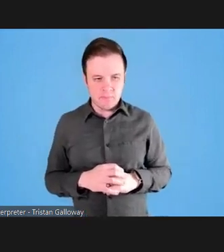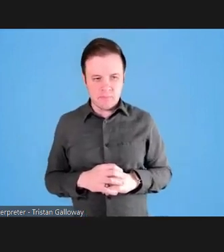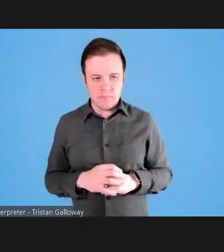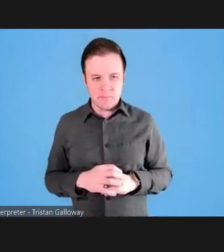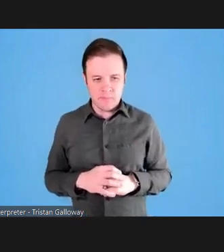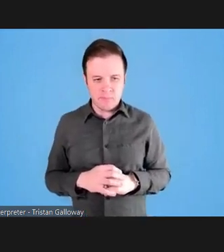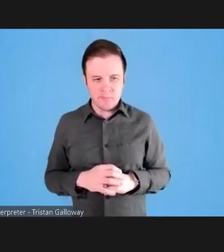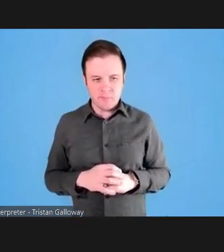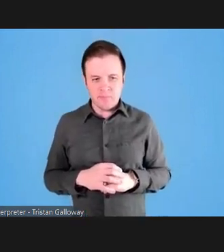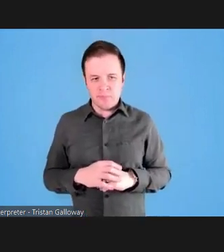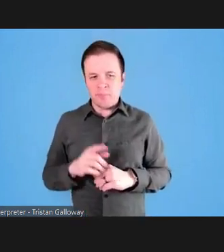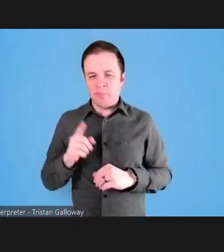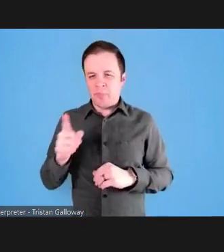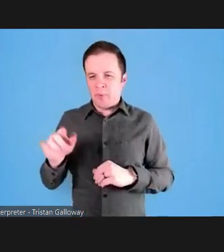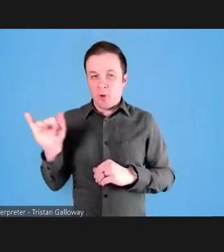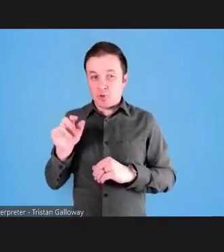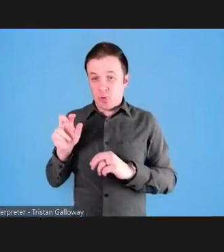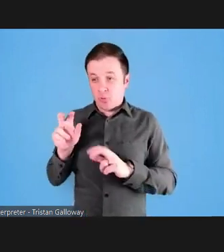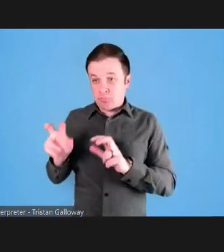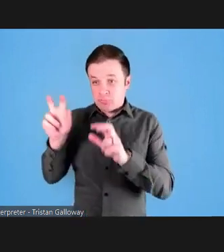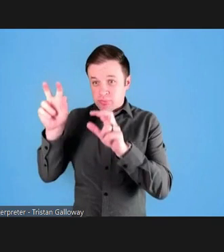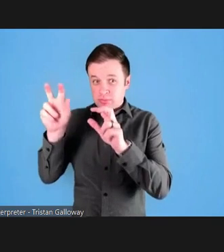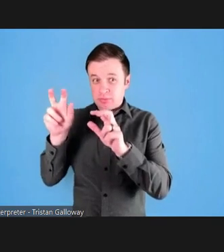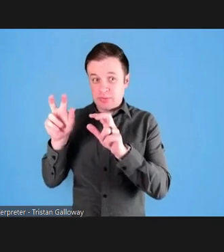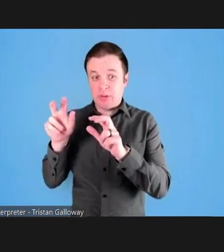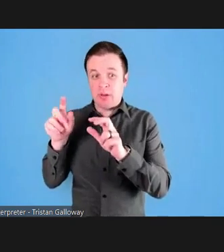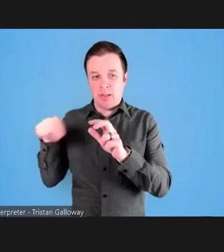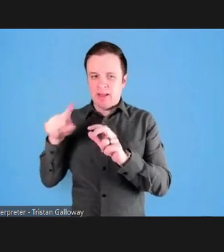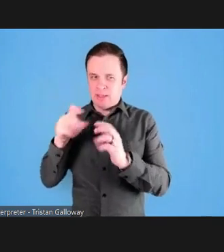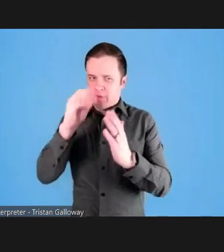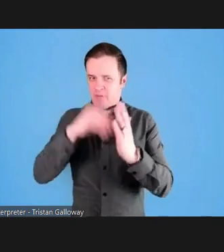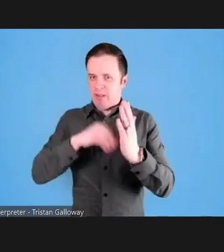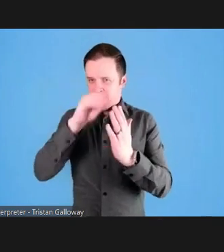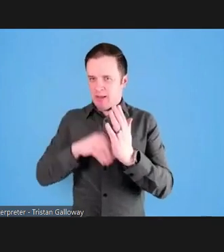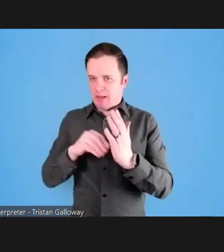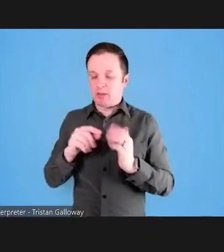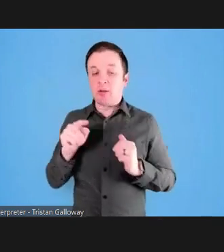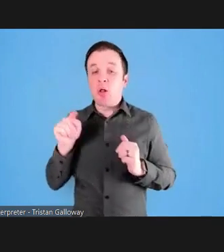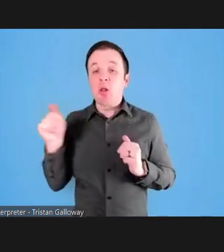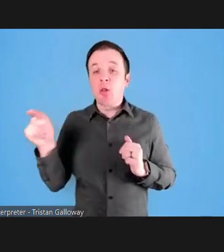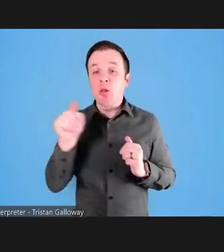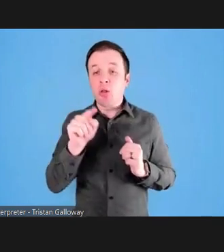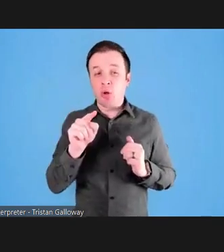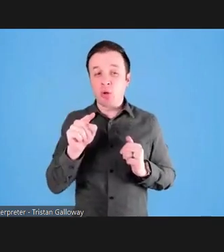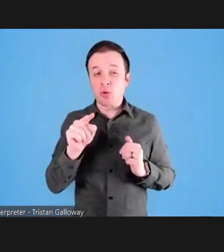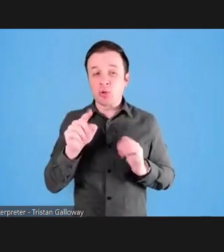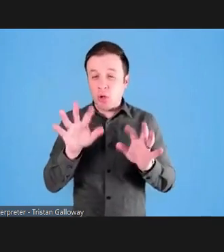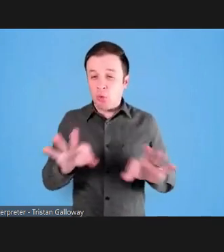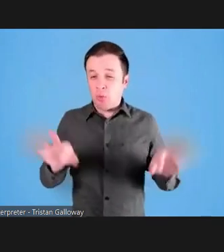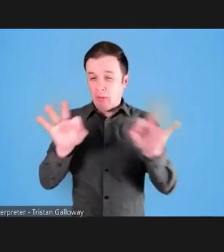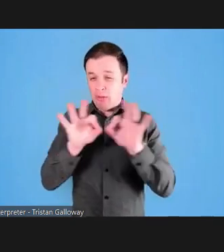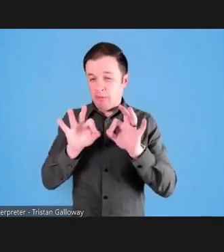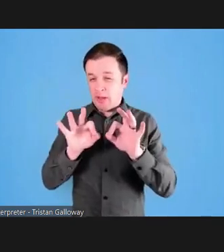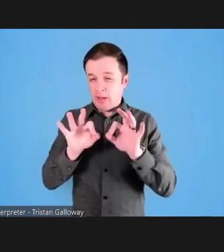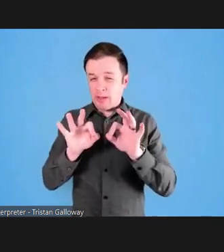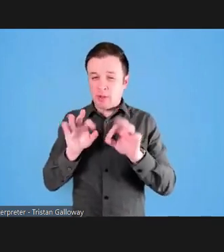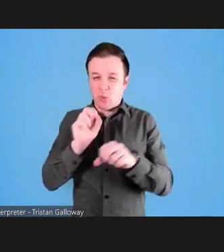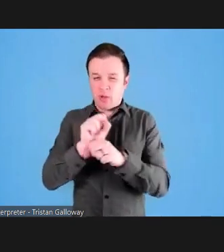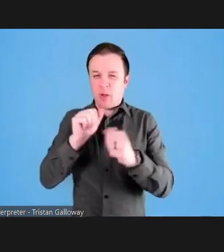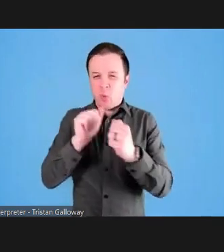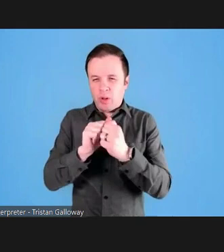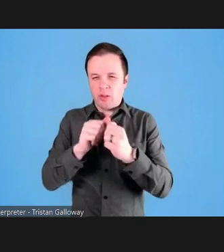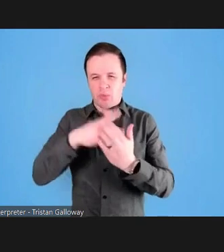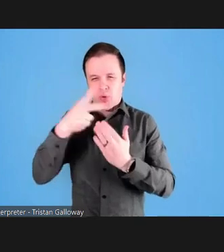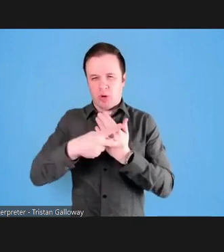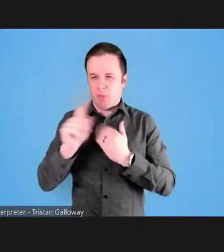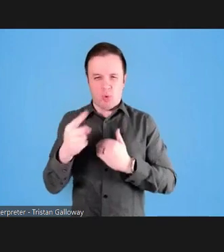stakeholder on the PDF needs to be filled in. Only those that are relevant and working with the screening program.